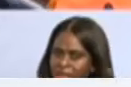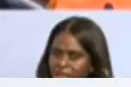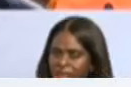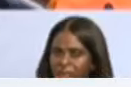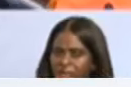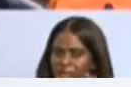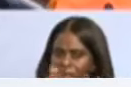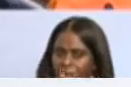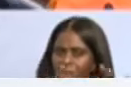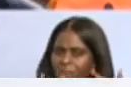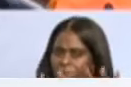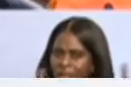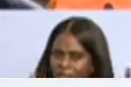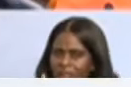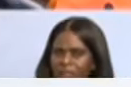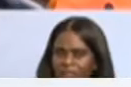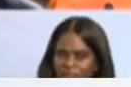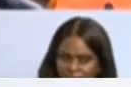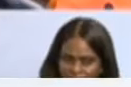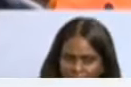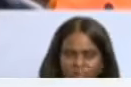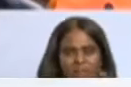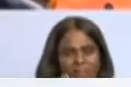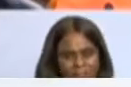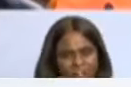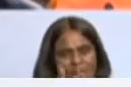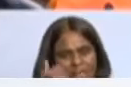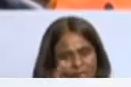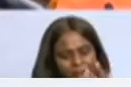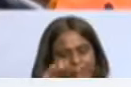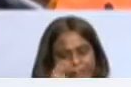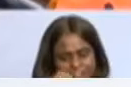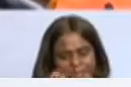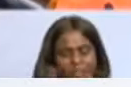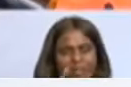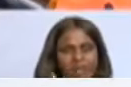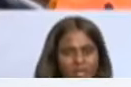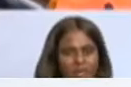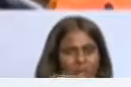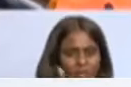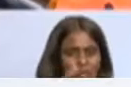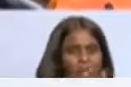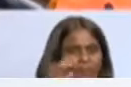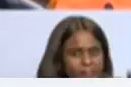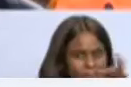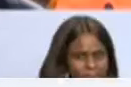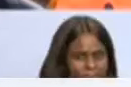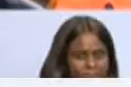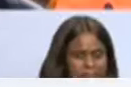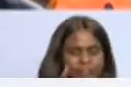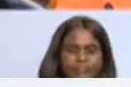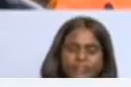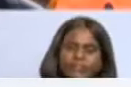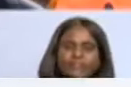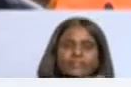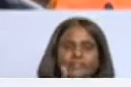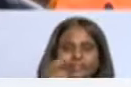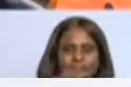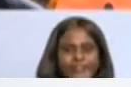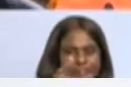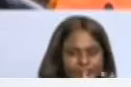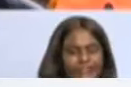all land, whether state or traditional, customary, as the law may be defining it, it is protected from